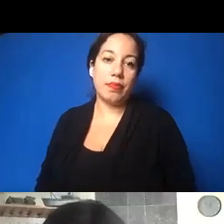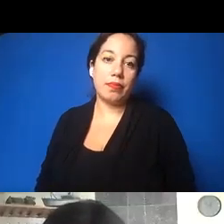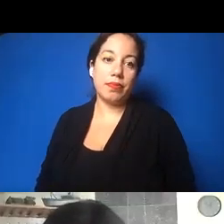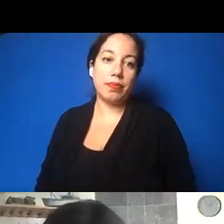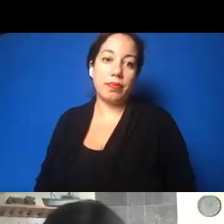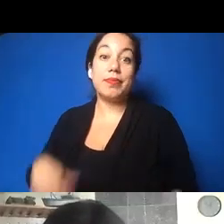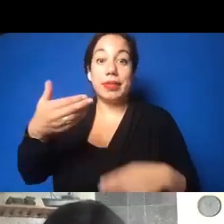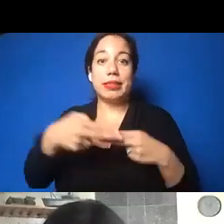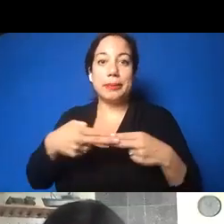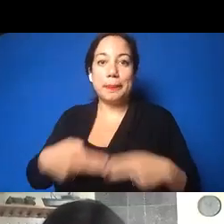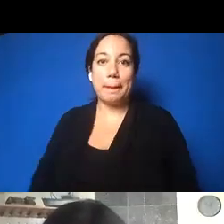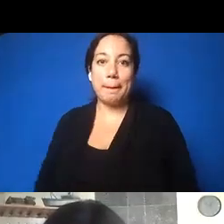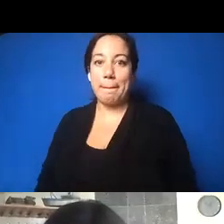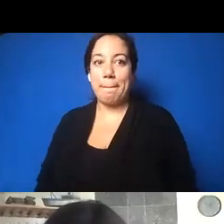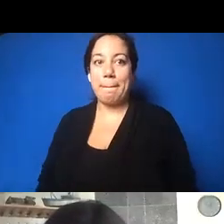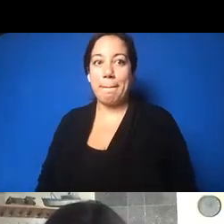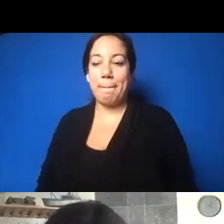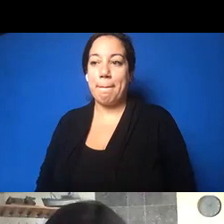Next slide, please.